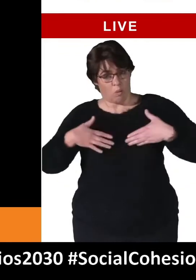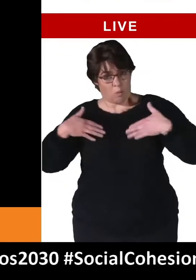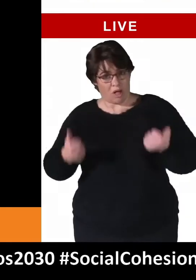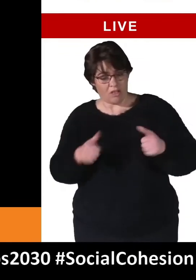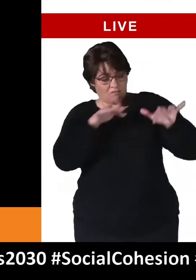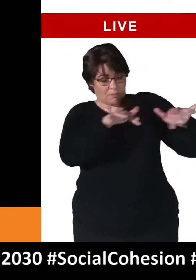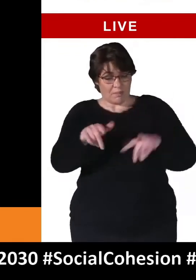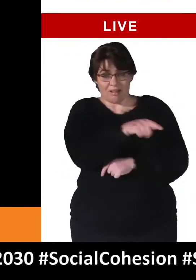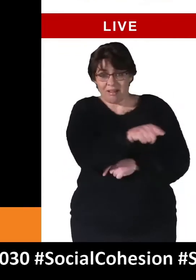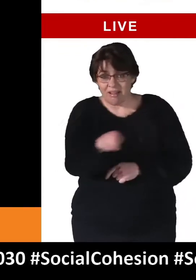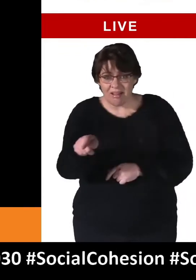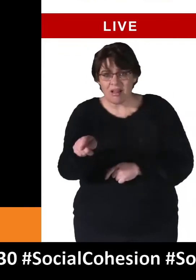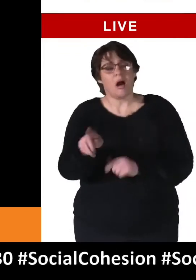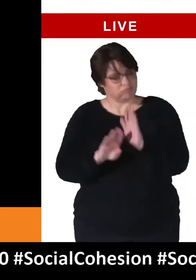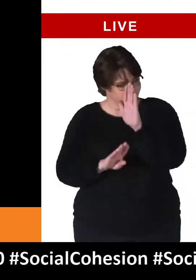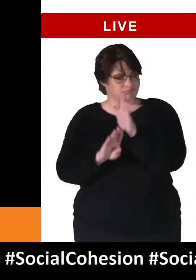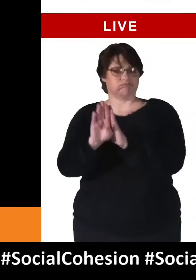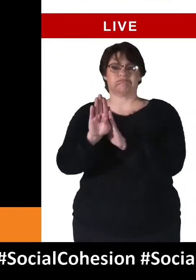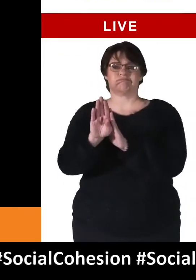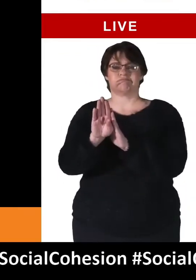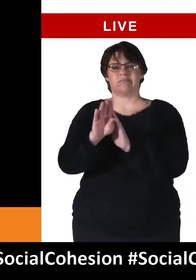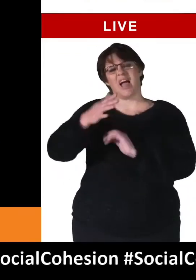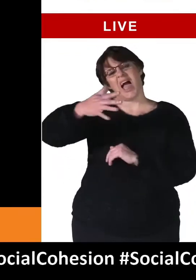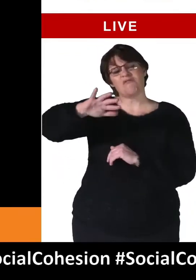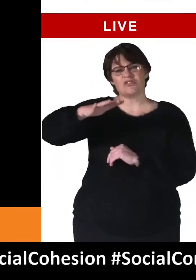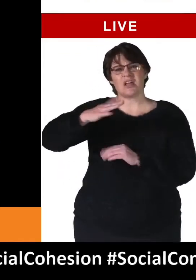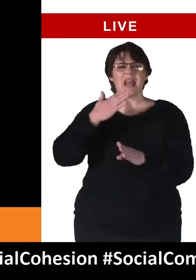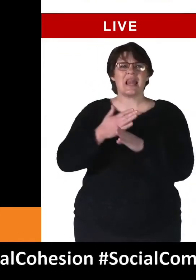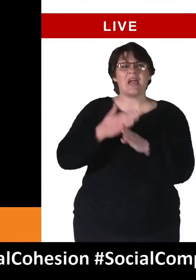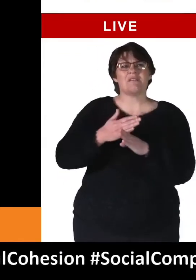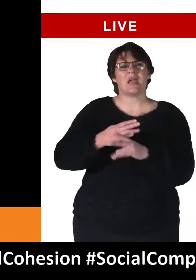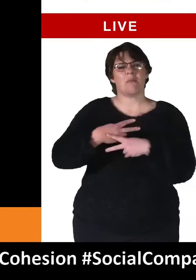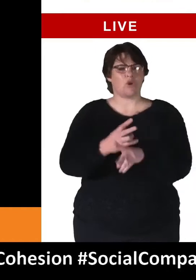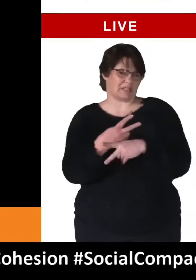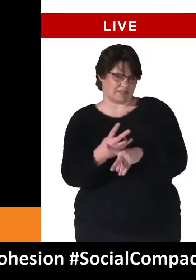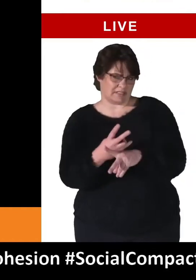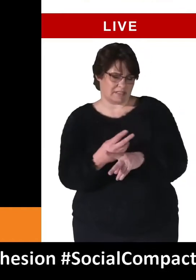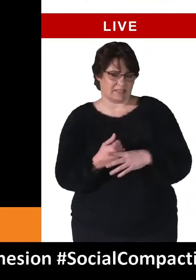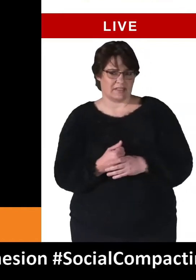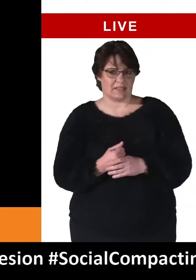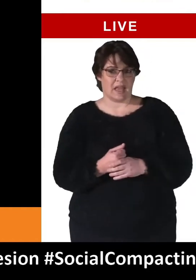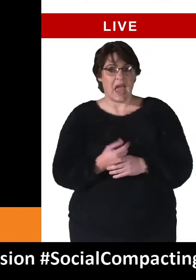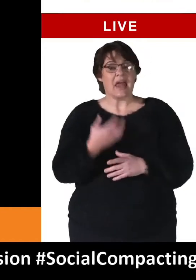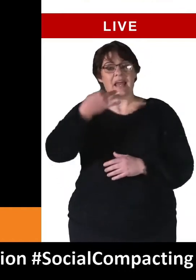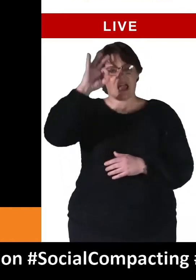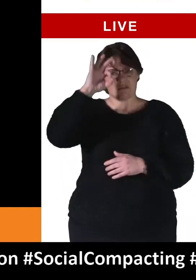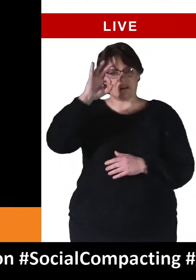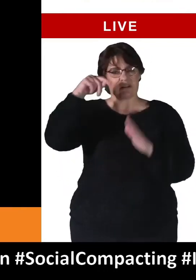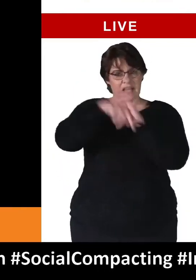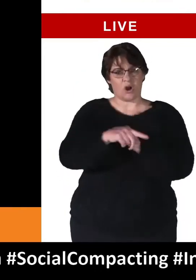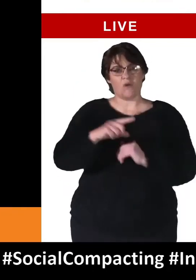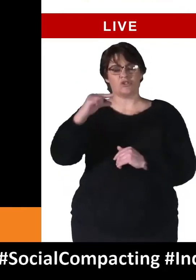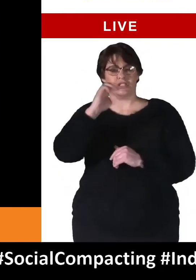of the population improved average labor productivity. And government debt to GDP